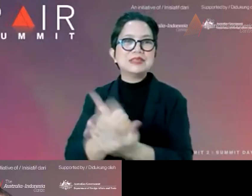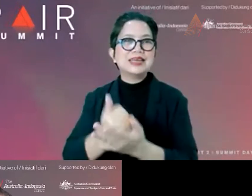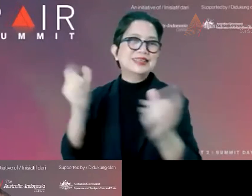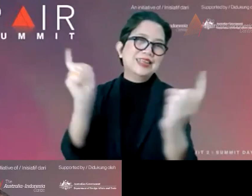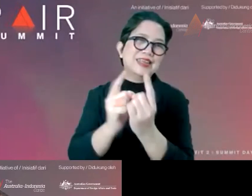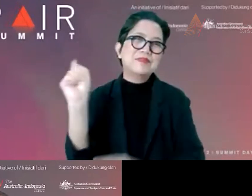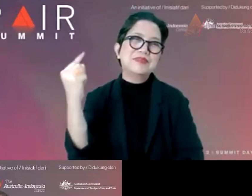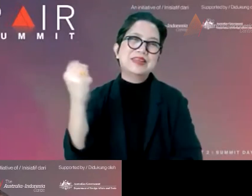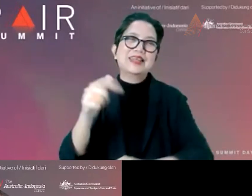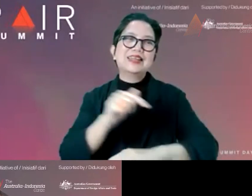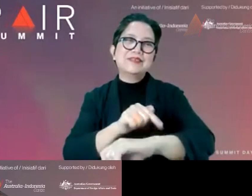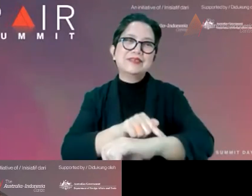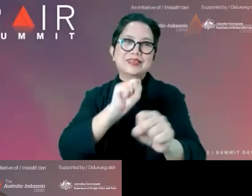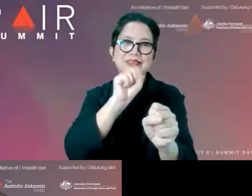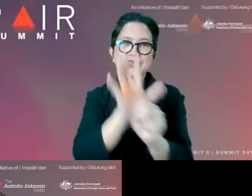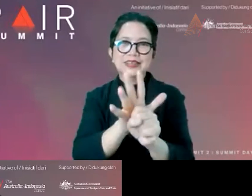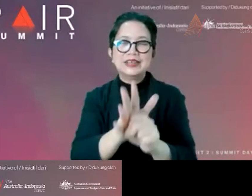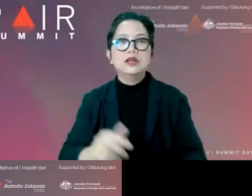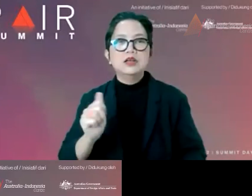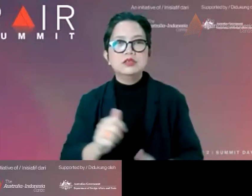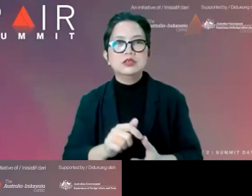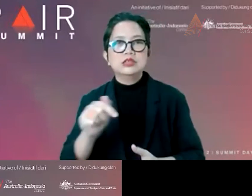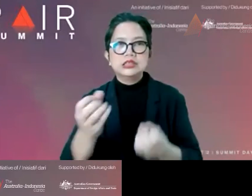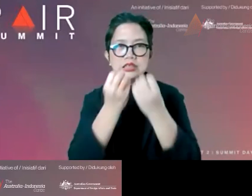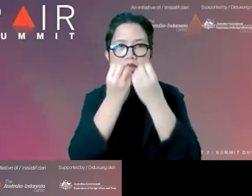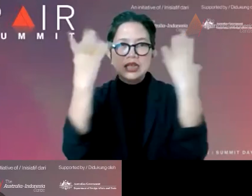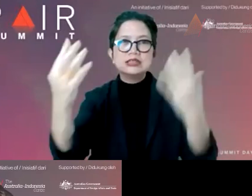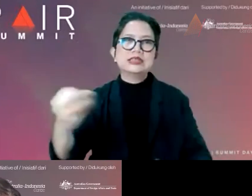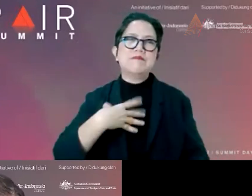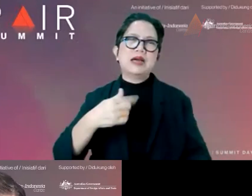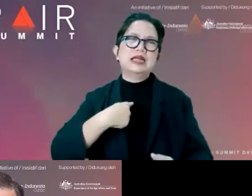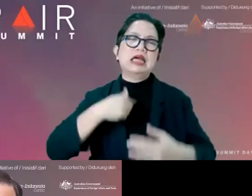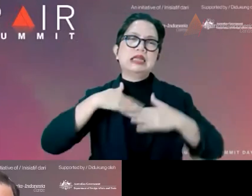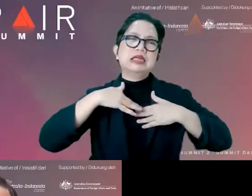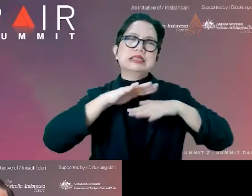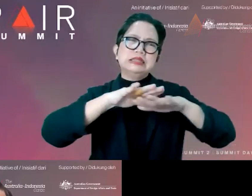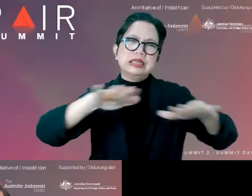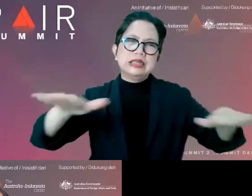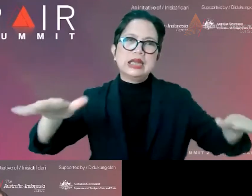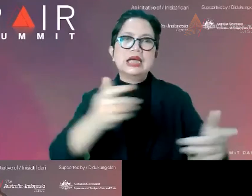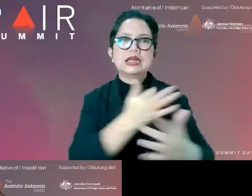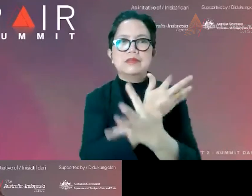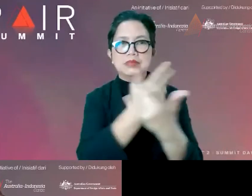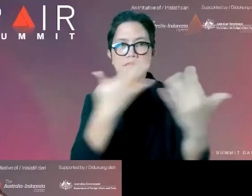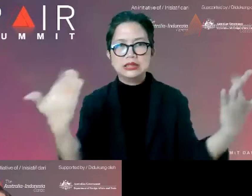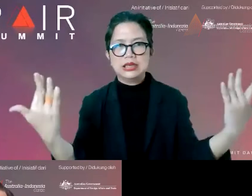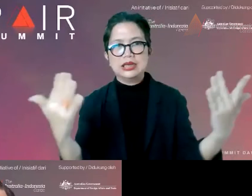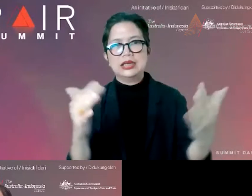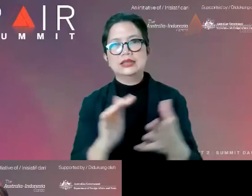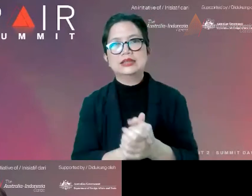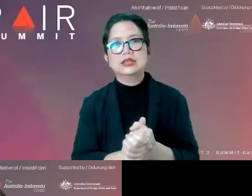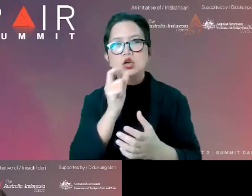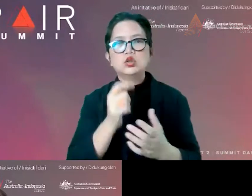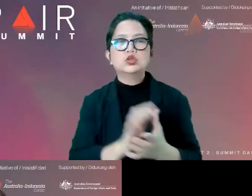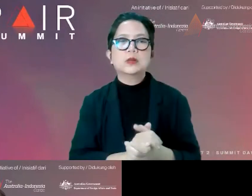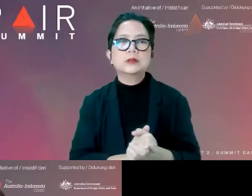Clearly impacts the well-being of many millions, if not the survival of millions. And these questions continue today as